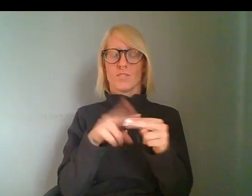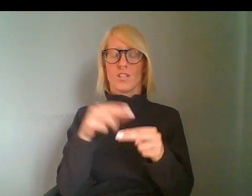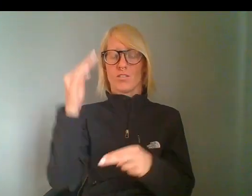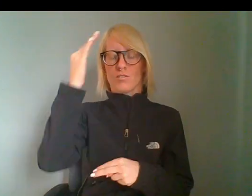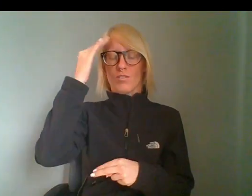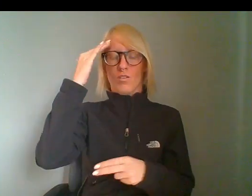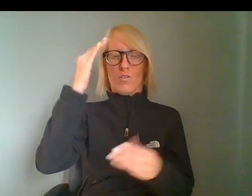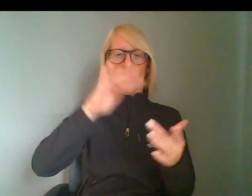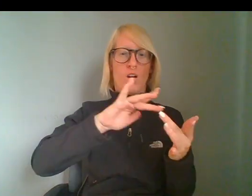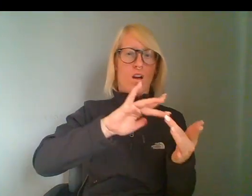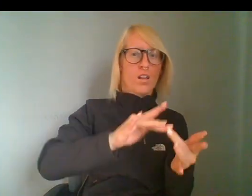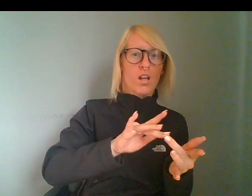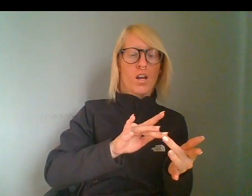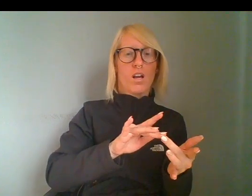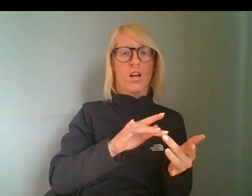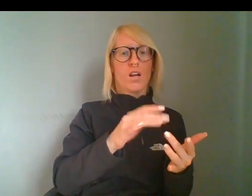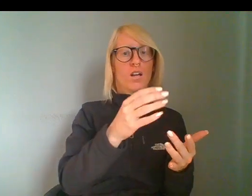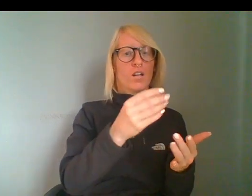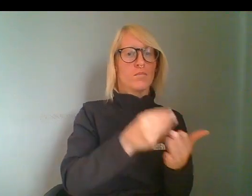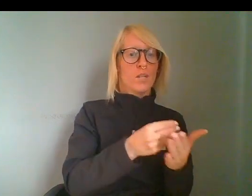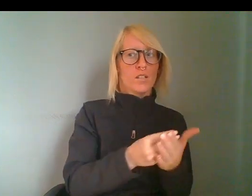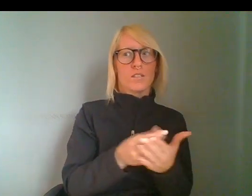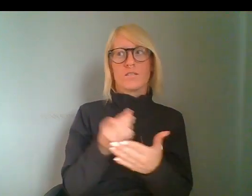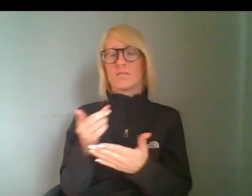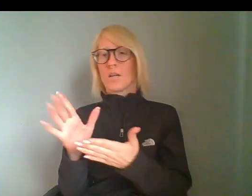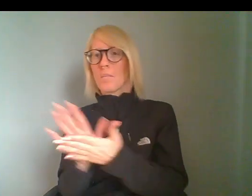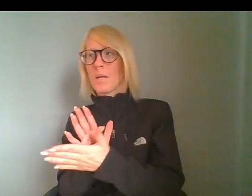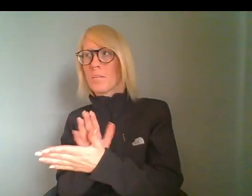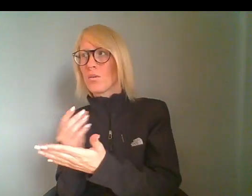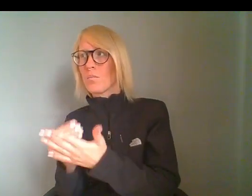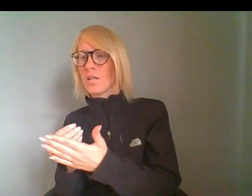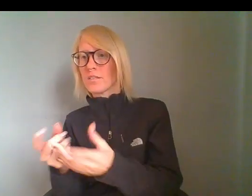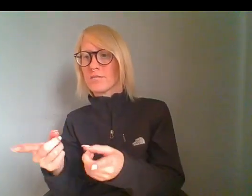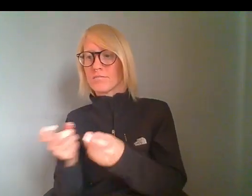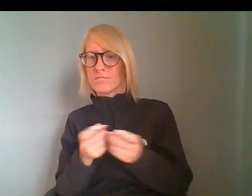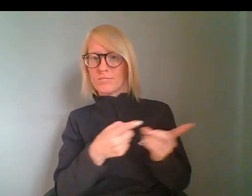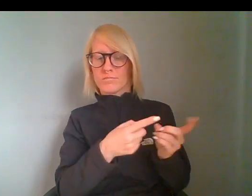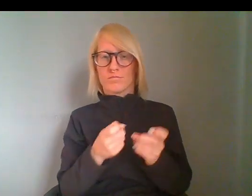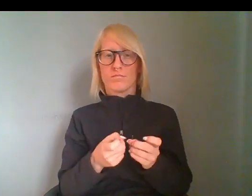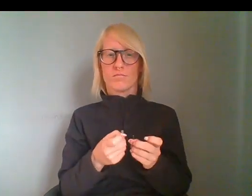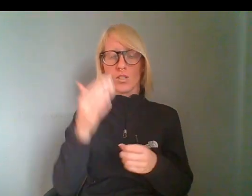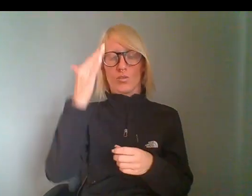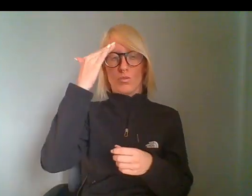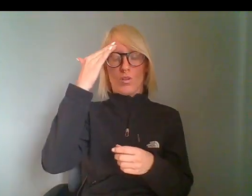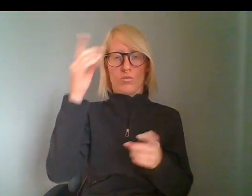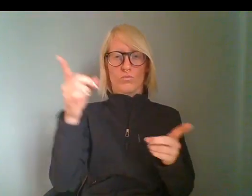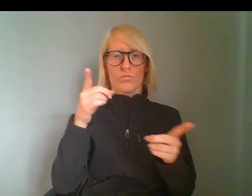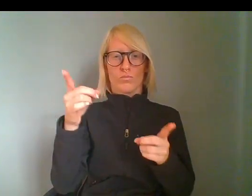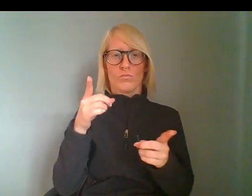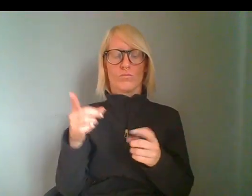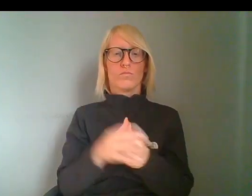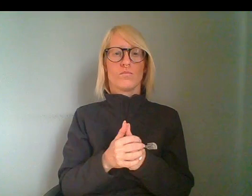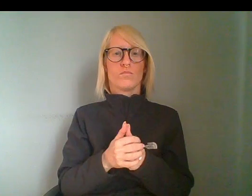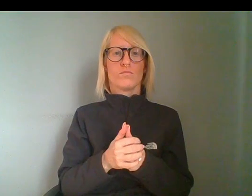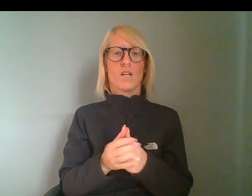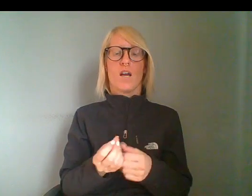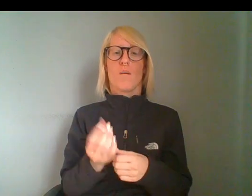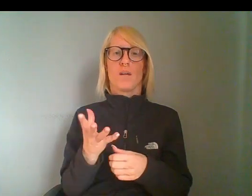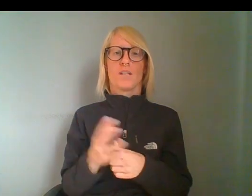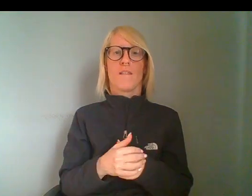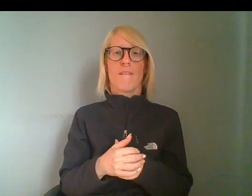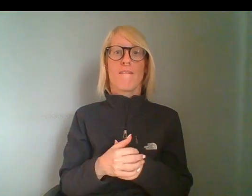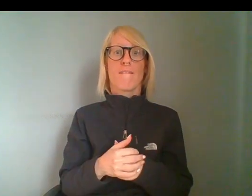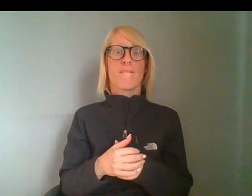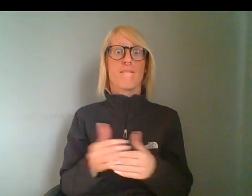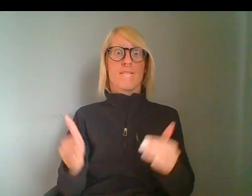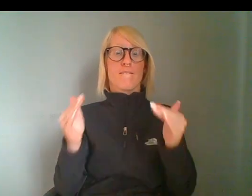in online versus what's coming in paper. All right, now this is great, Tina. I don't have time for any of it. Okay, so let's look at what to do next. To